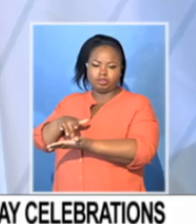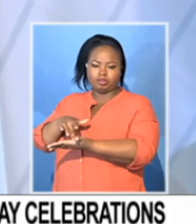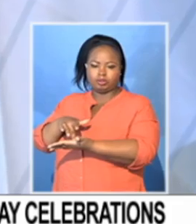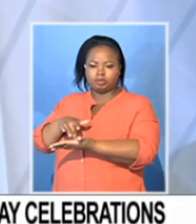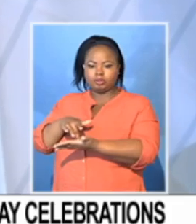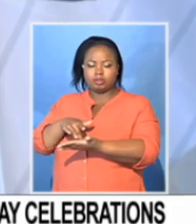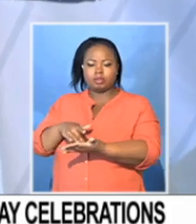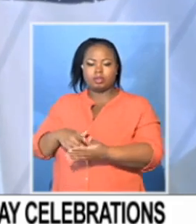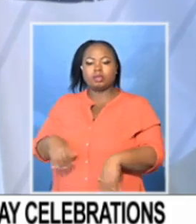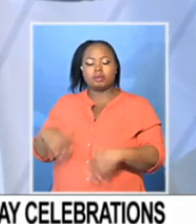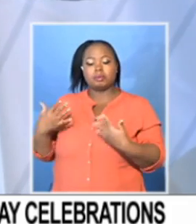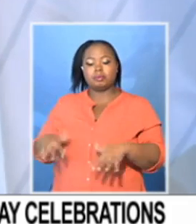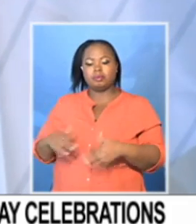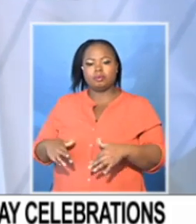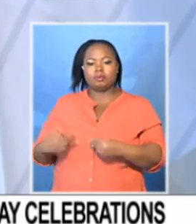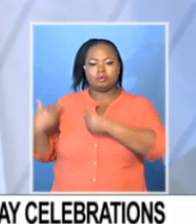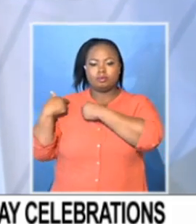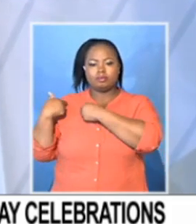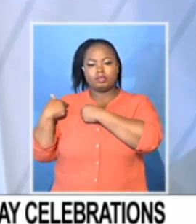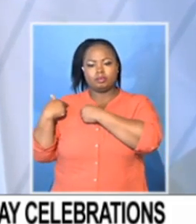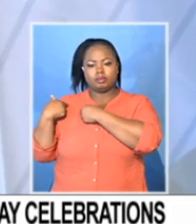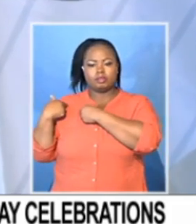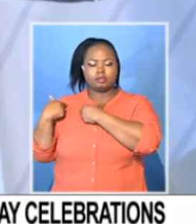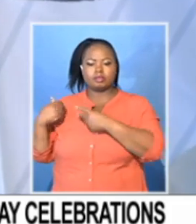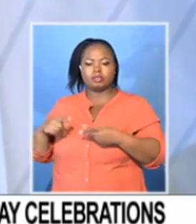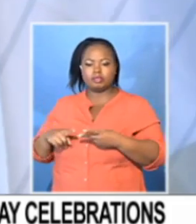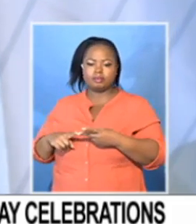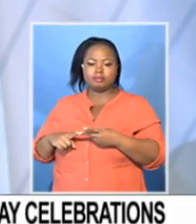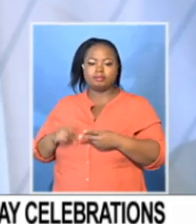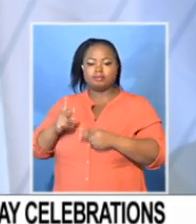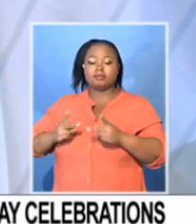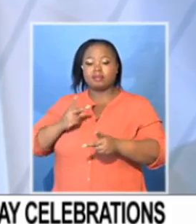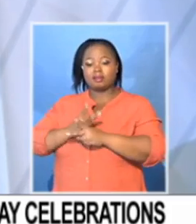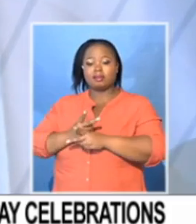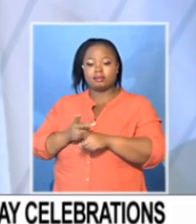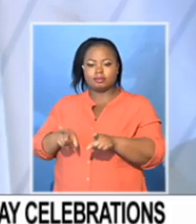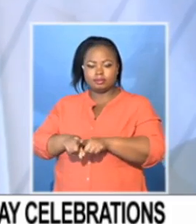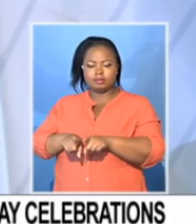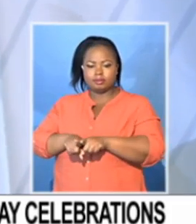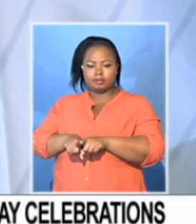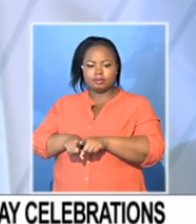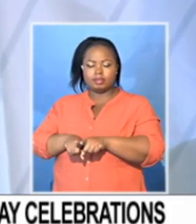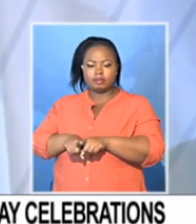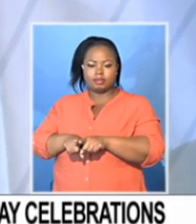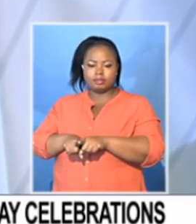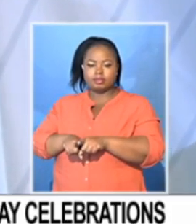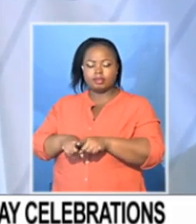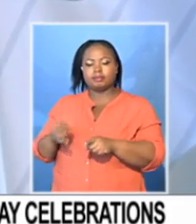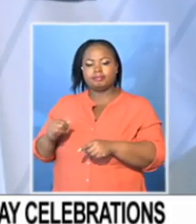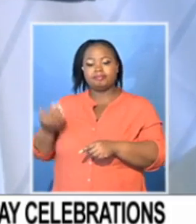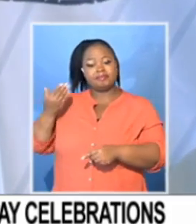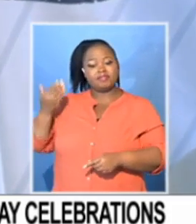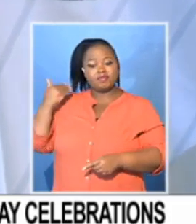great responsibility, and occupy careers that were previously